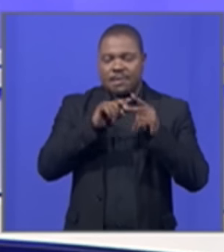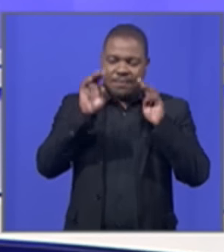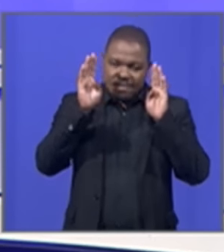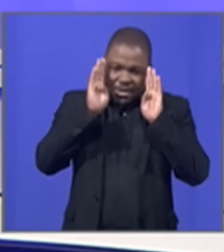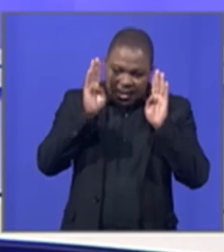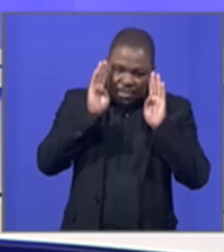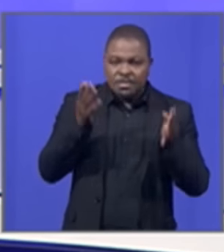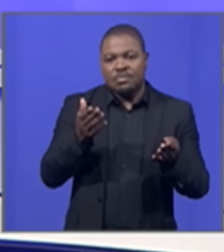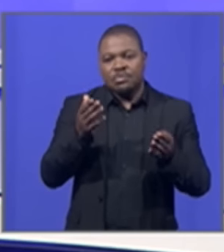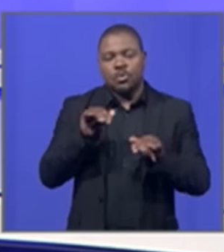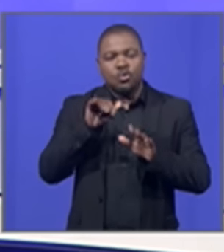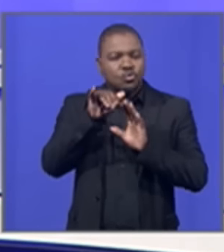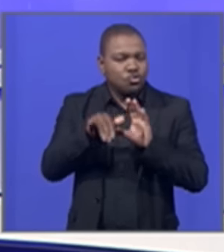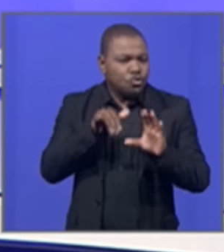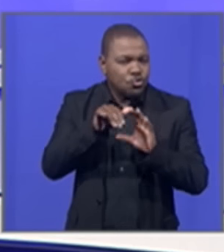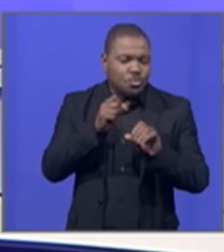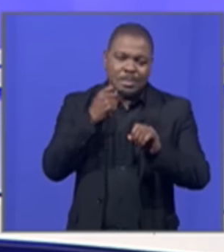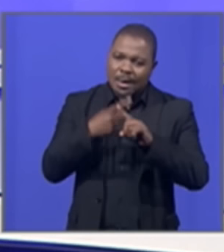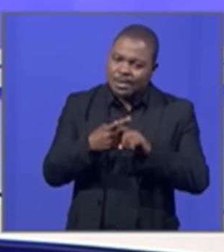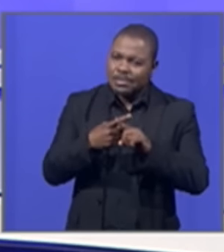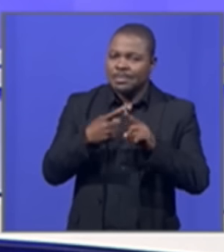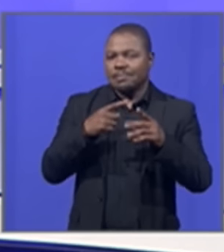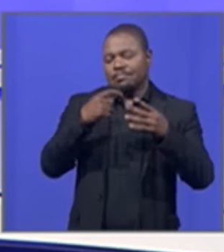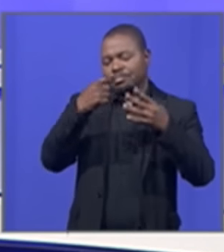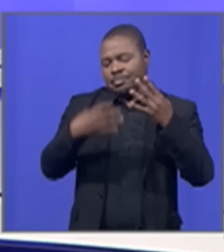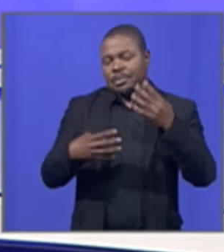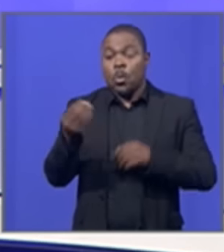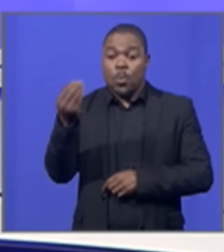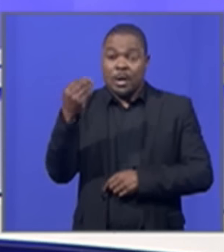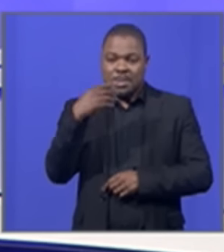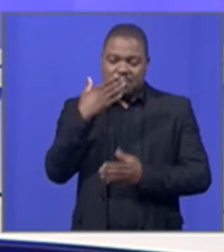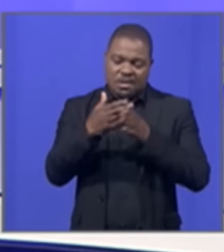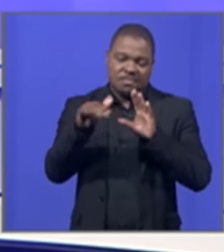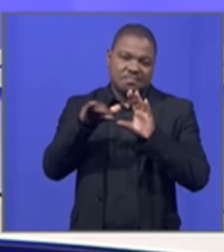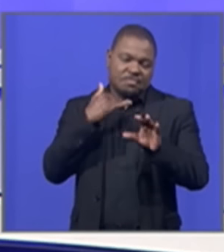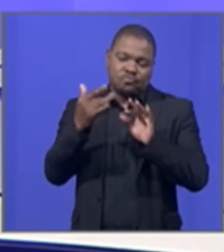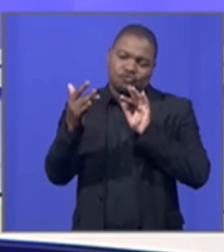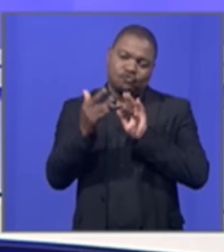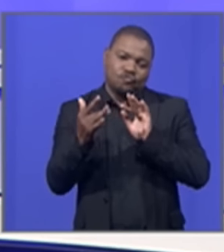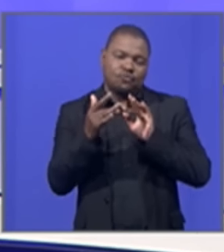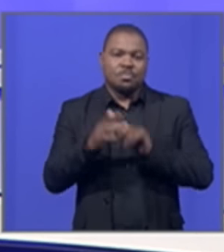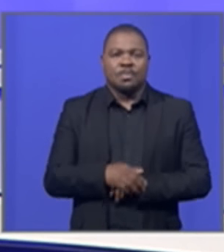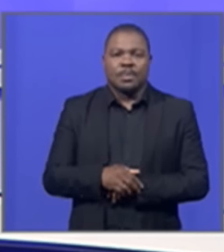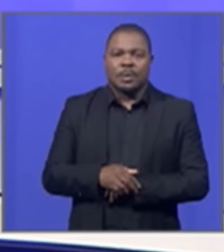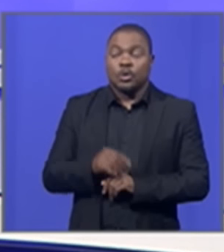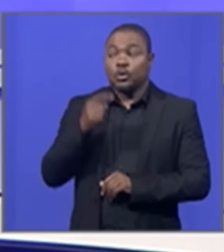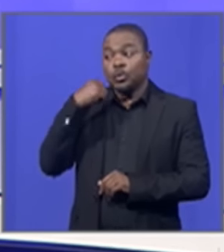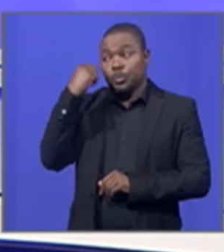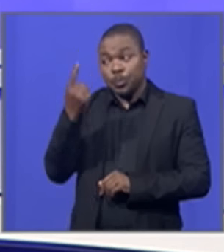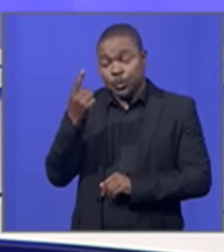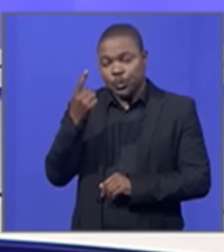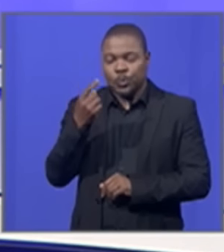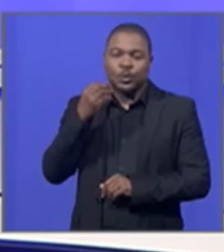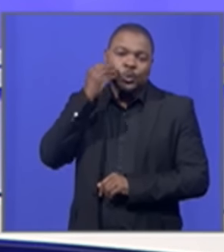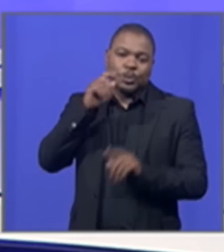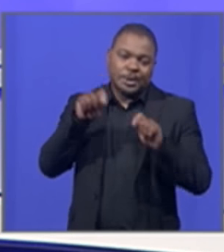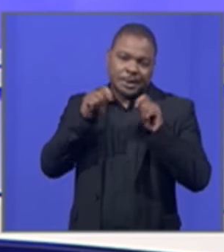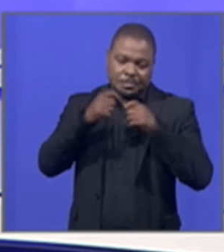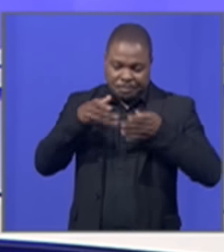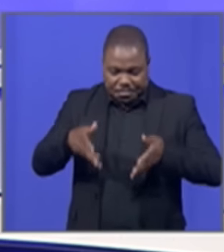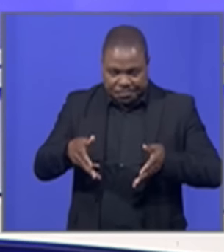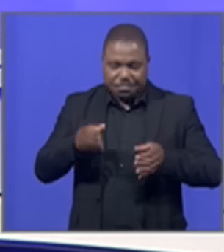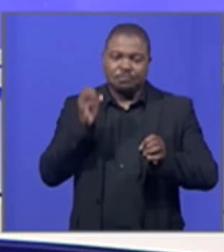Facebook, YouTube le X. Ge šitela nomoro ya rena ya WhatsApp fa o le ka kgatha go tema ba sehlopha sa ditaba tša Sesotho ba tla